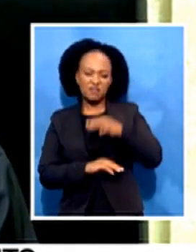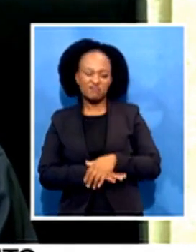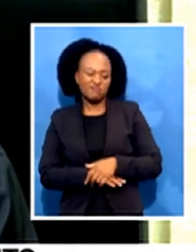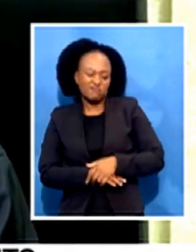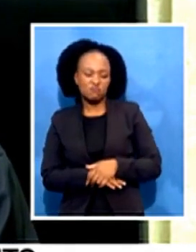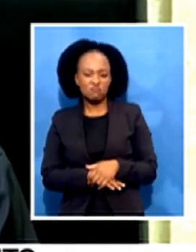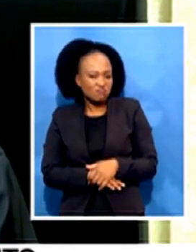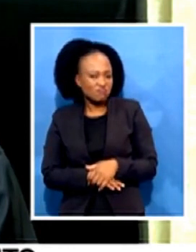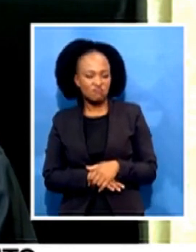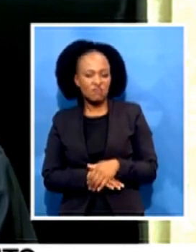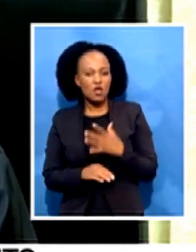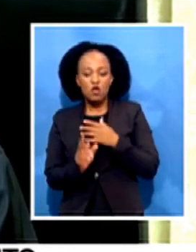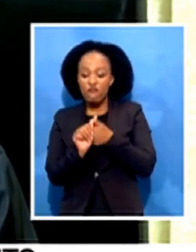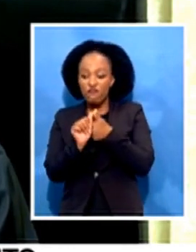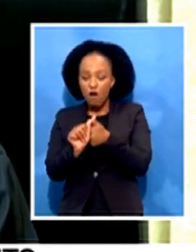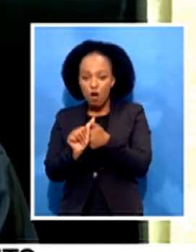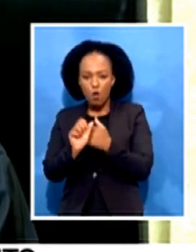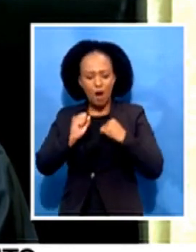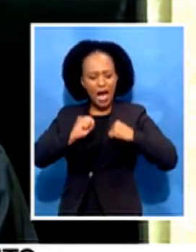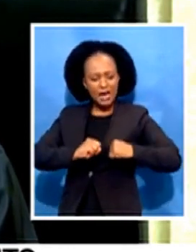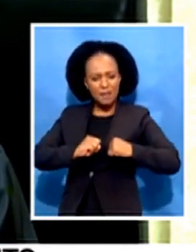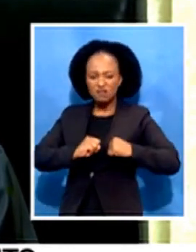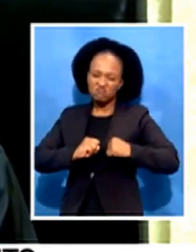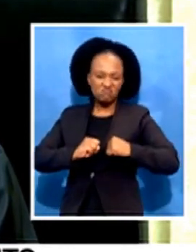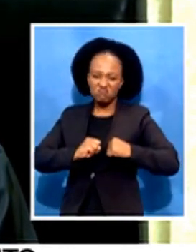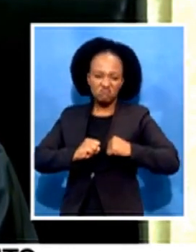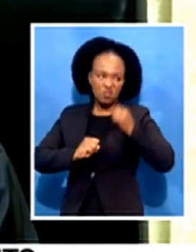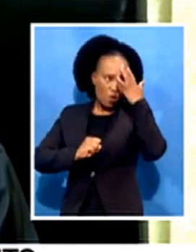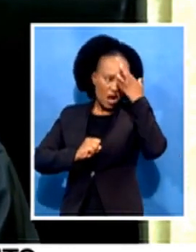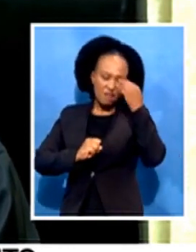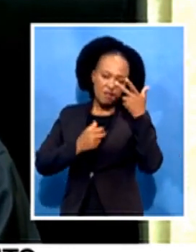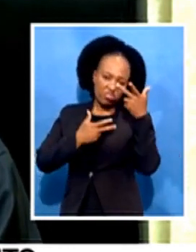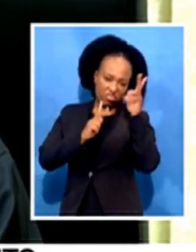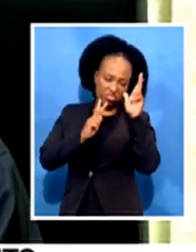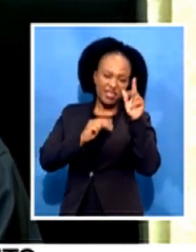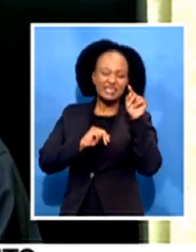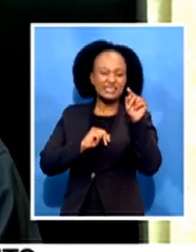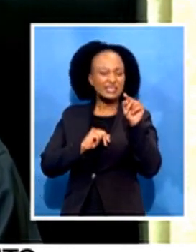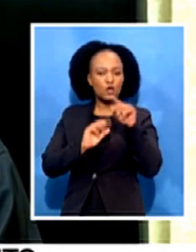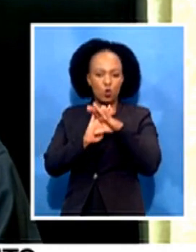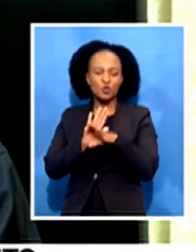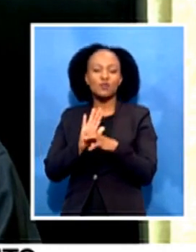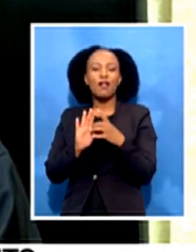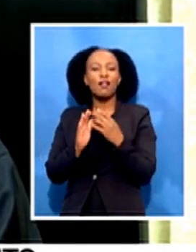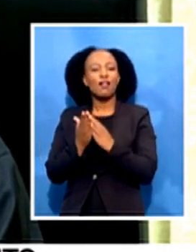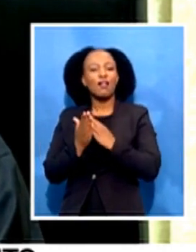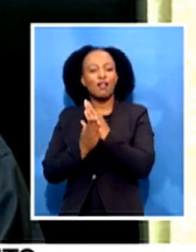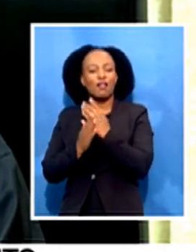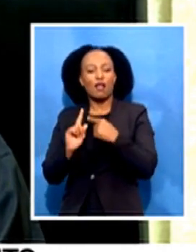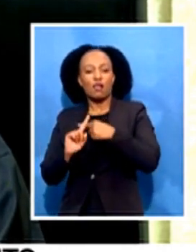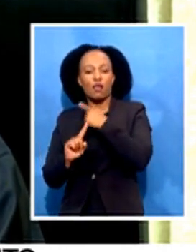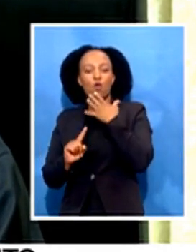binding agreement and trying to unilaterally impose a wage freeze until 2024.